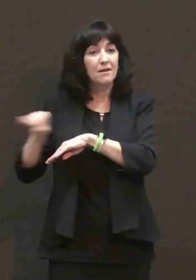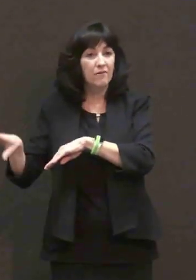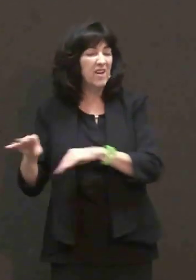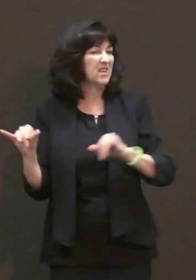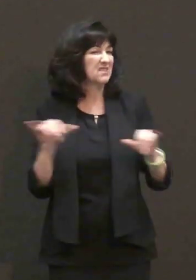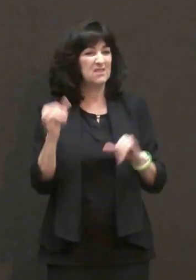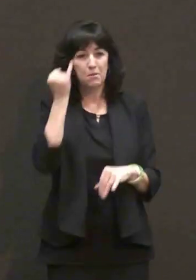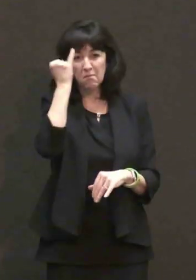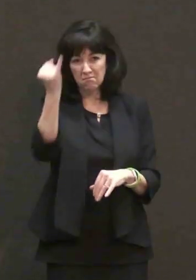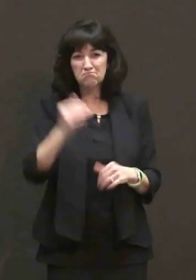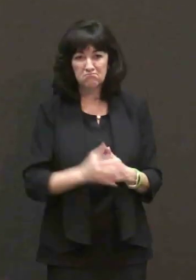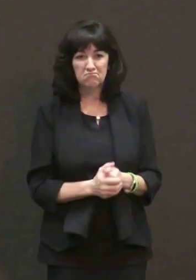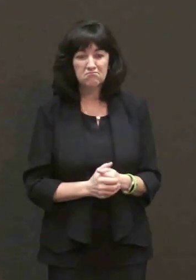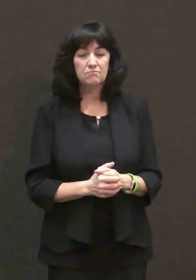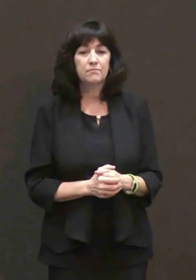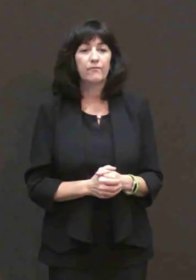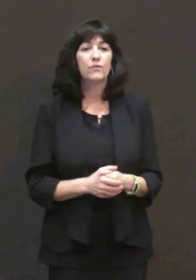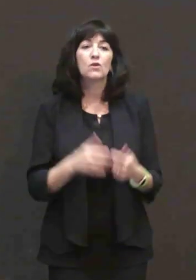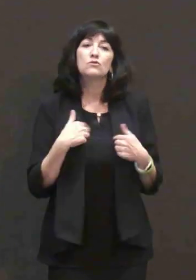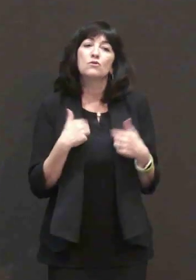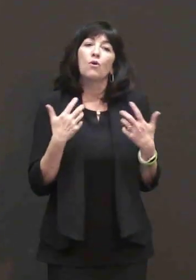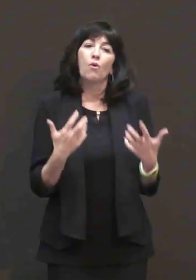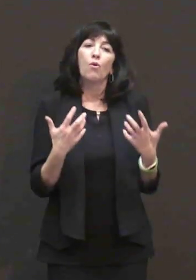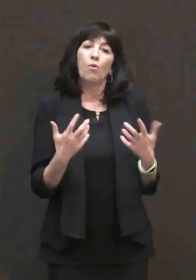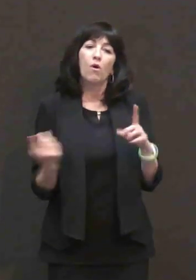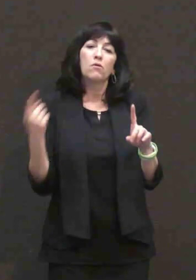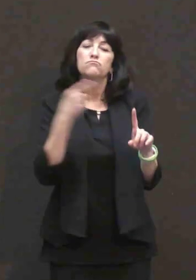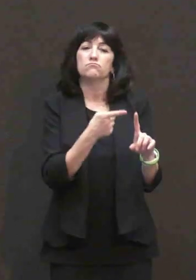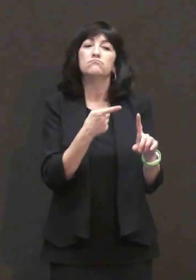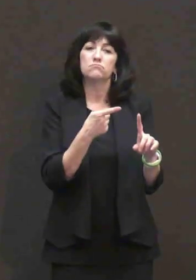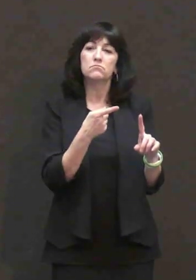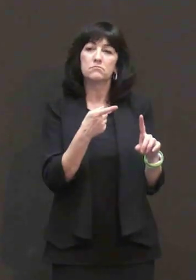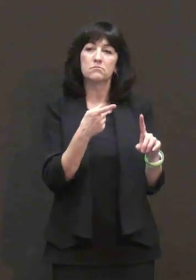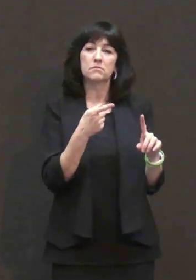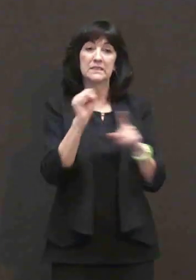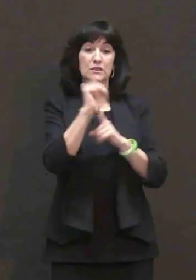take a look at the situation in Delaware as of yesterday.